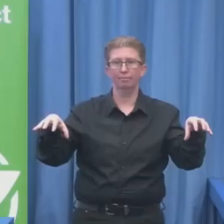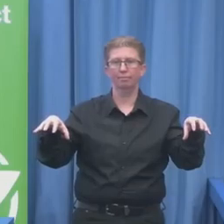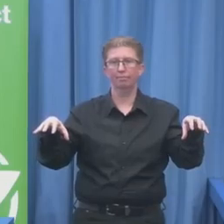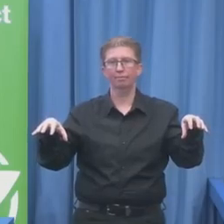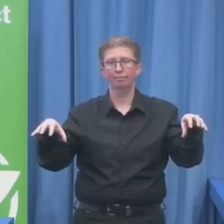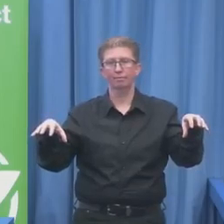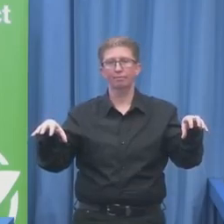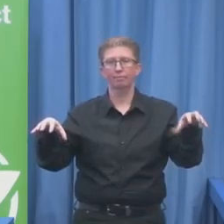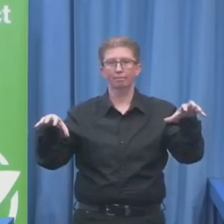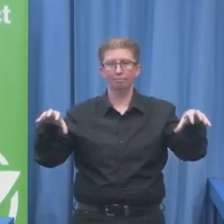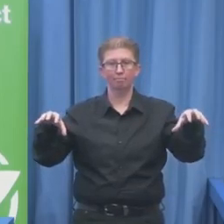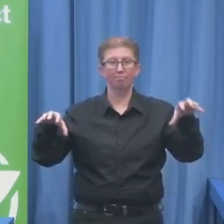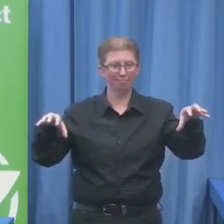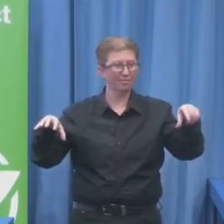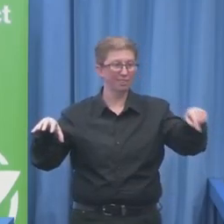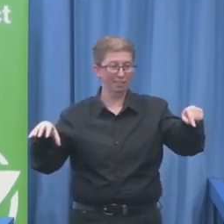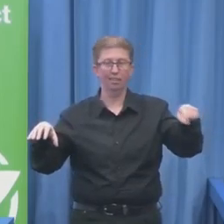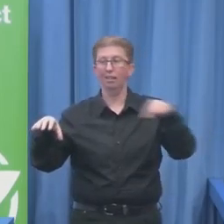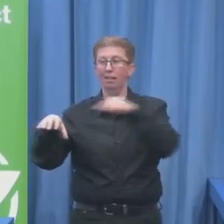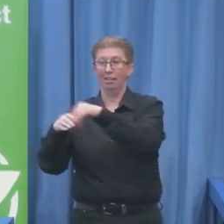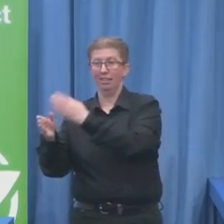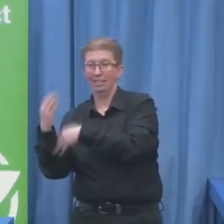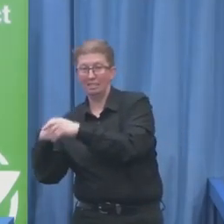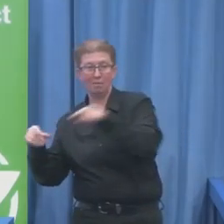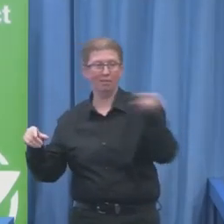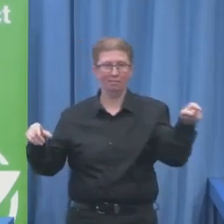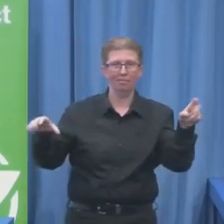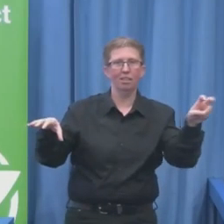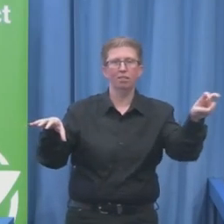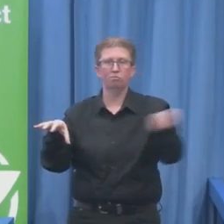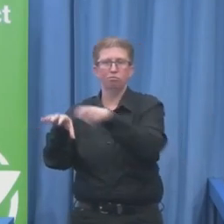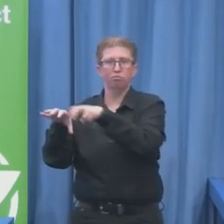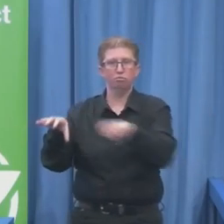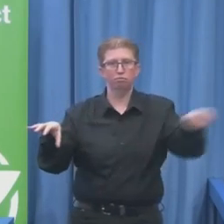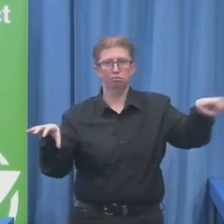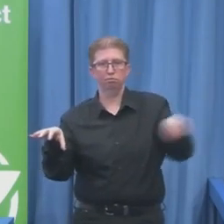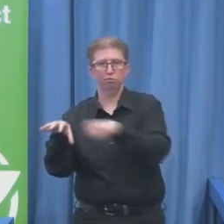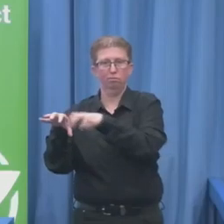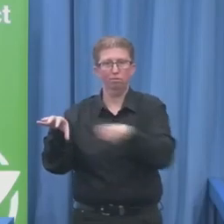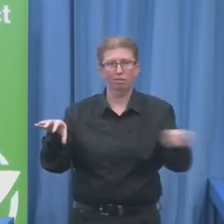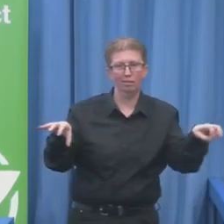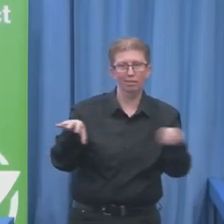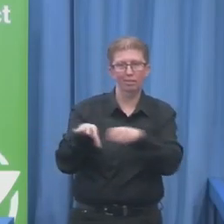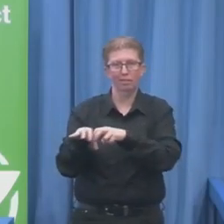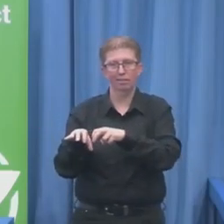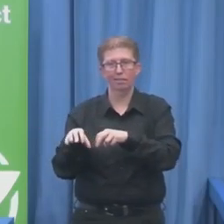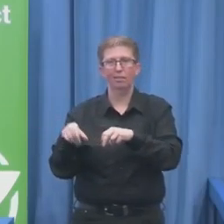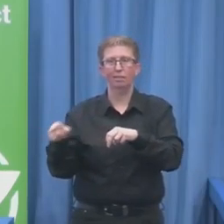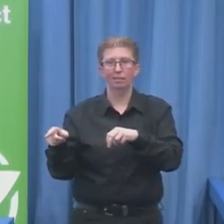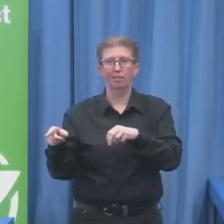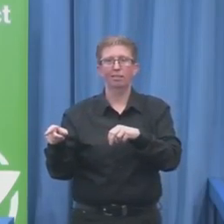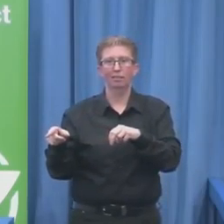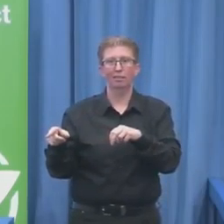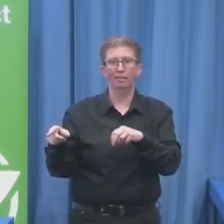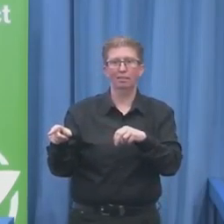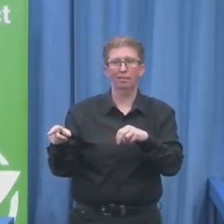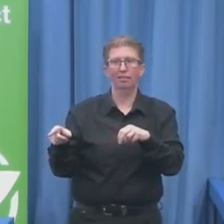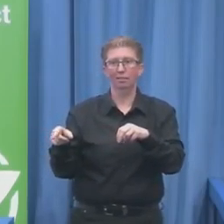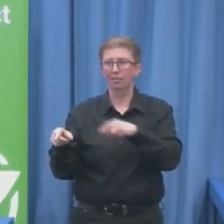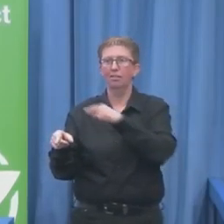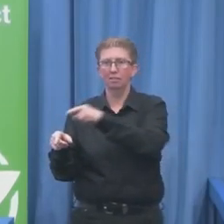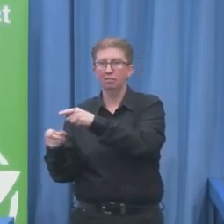service users and the service providers, and makes us all focus on the same goal. Thank you.